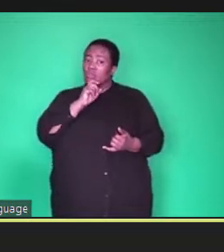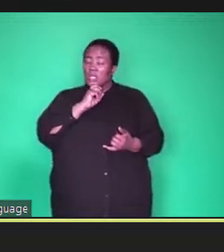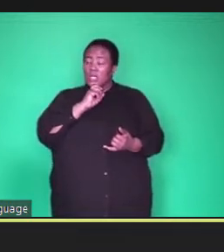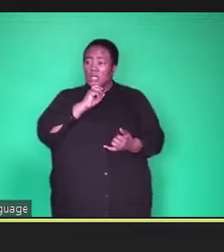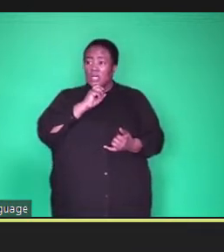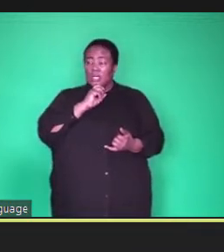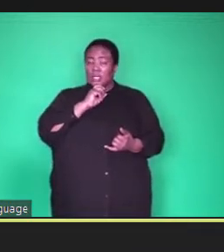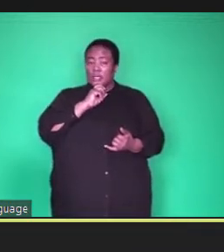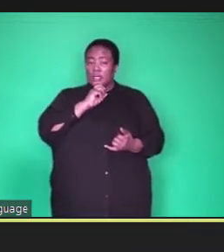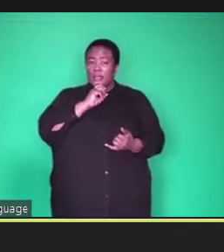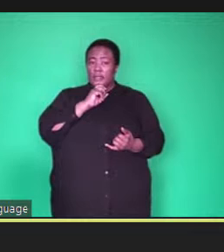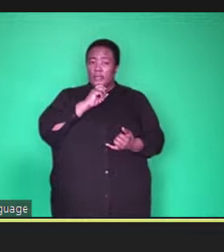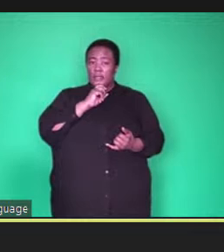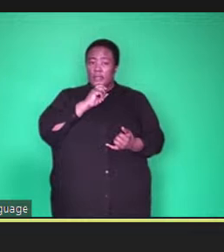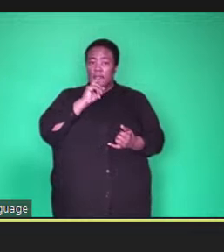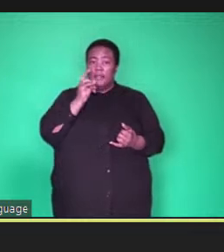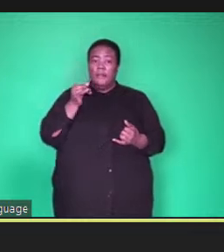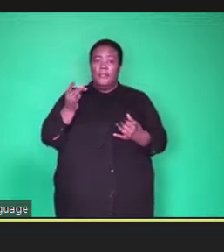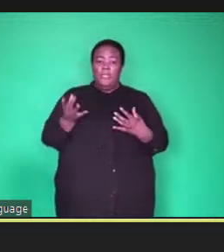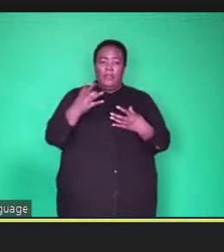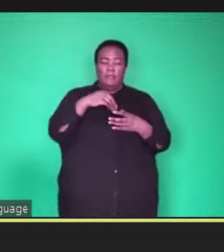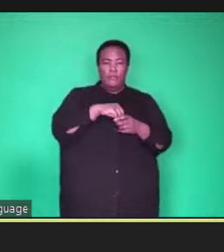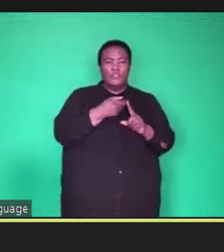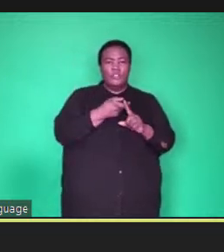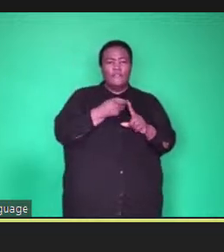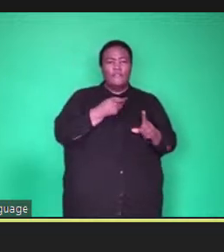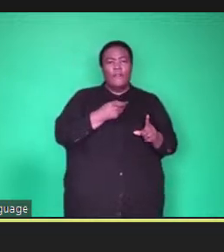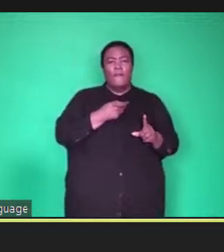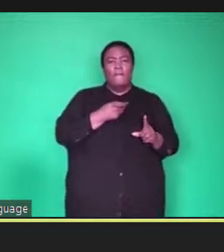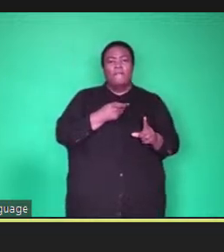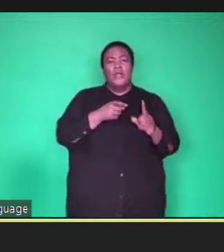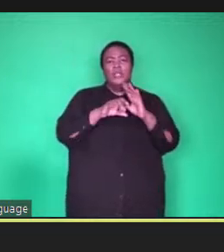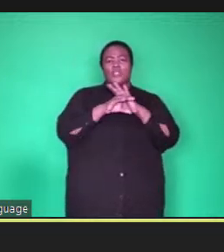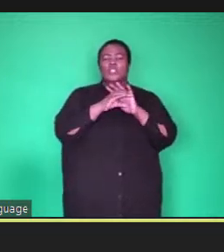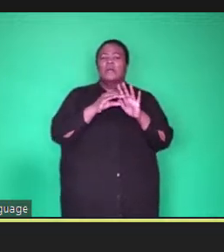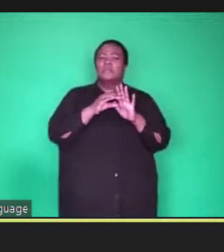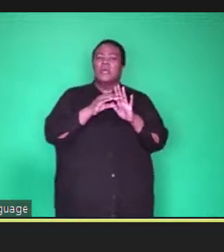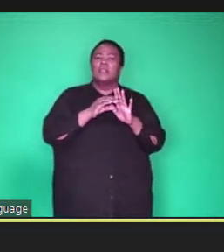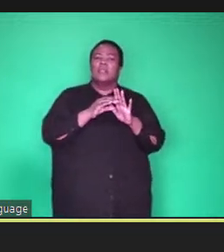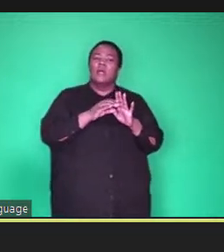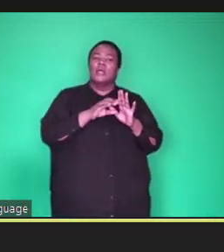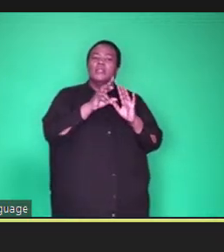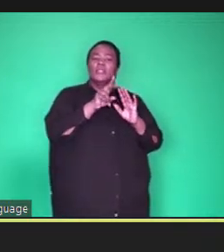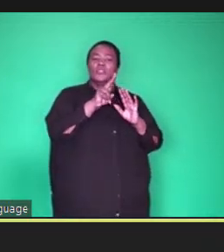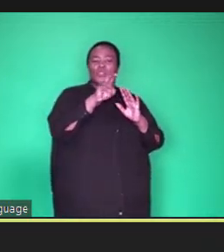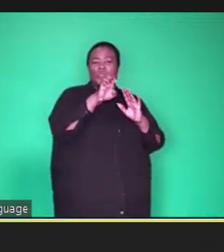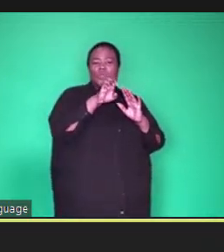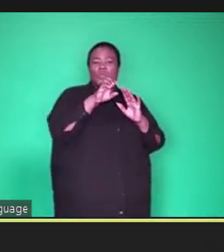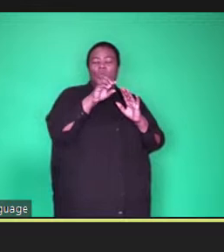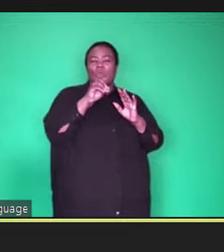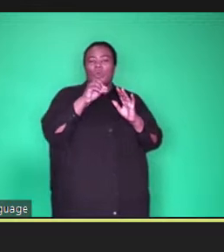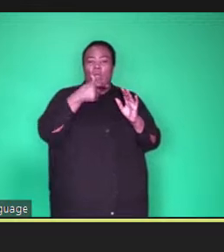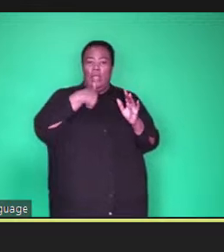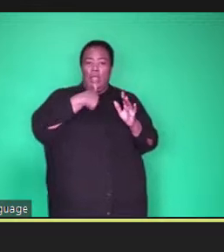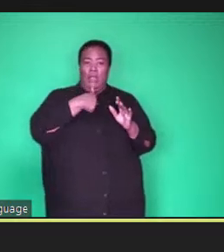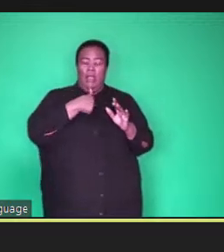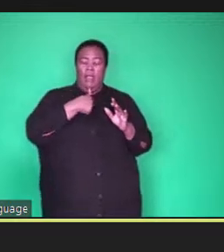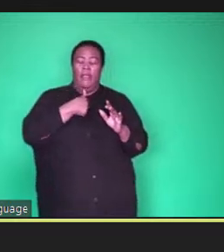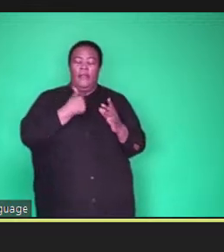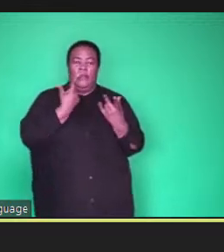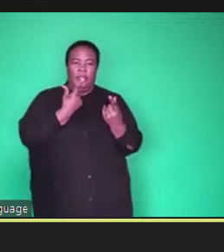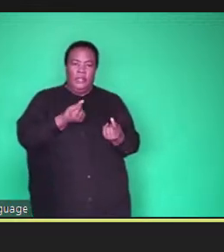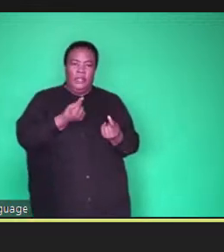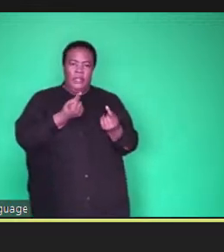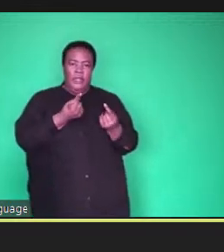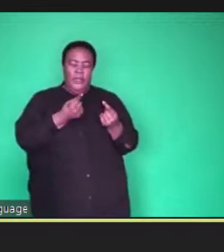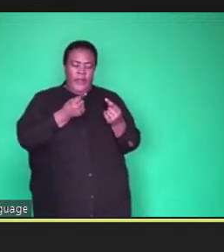of this talk using inputs from a chapter that Mdu and I did together for the Migration and Remittances in South Africa chapter